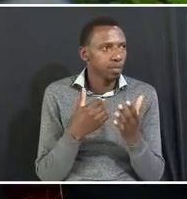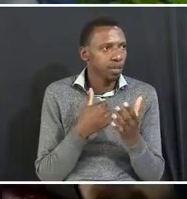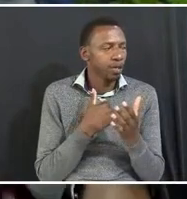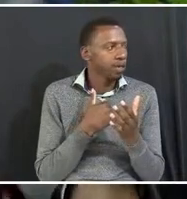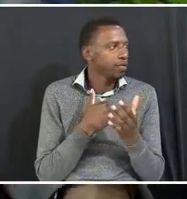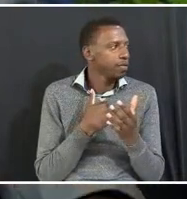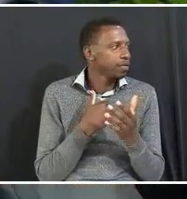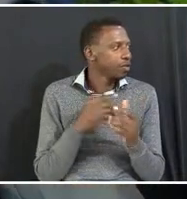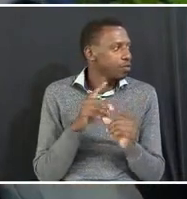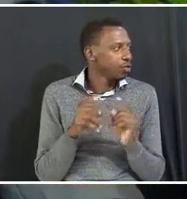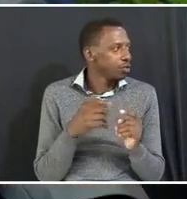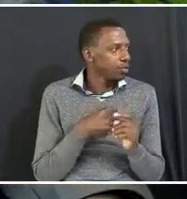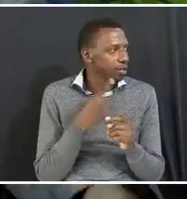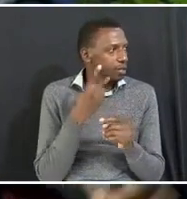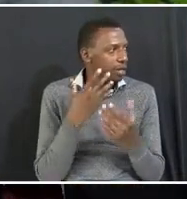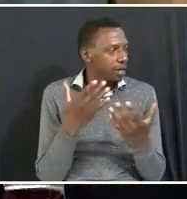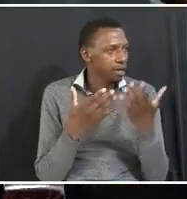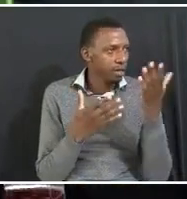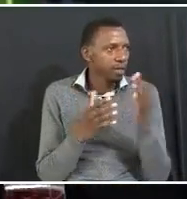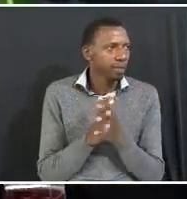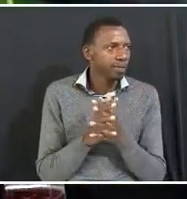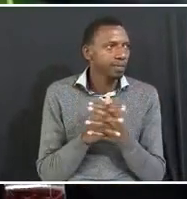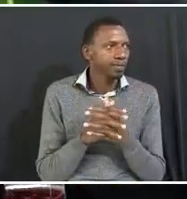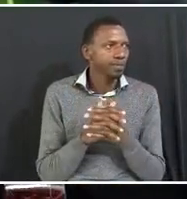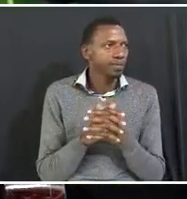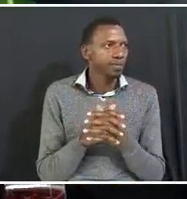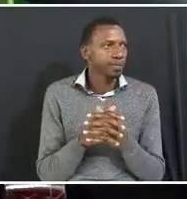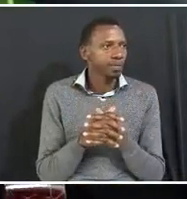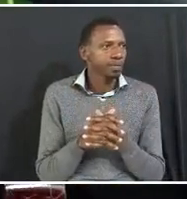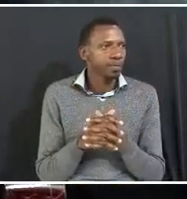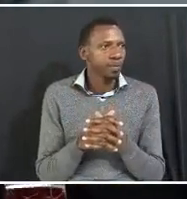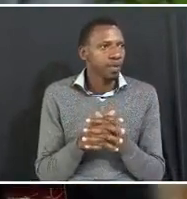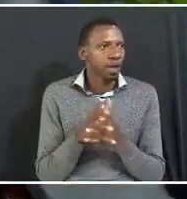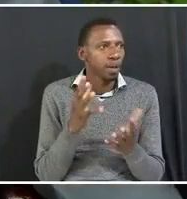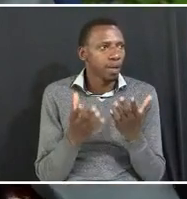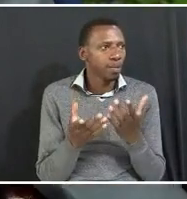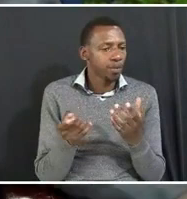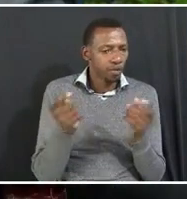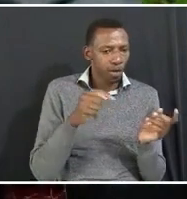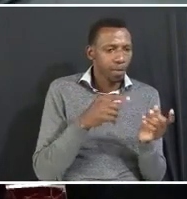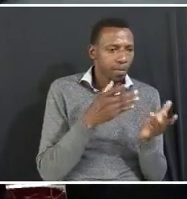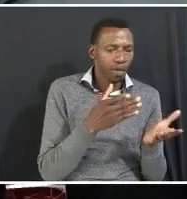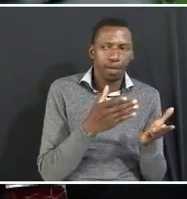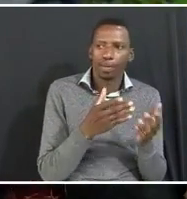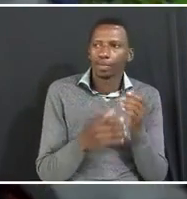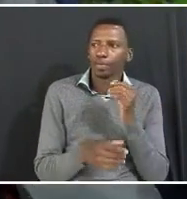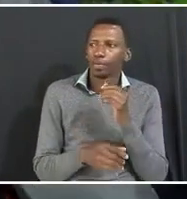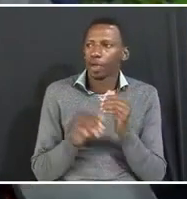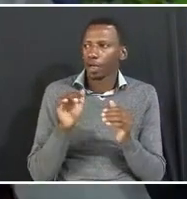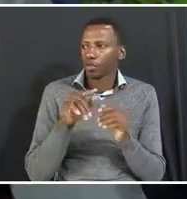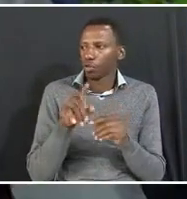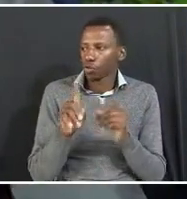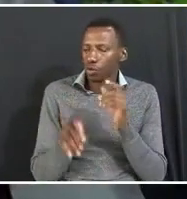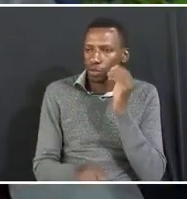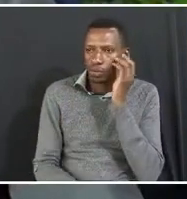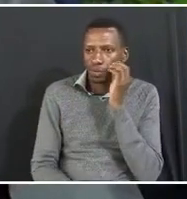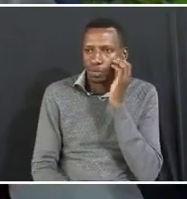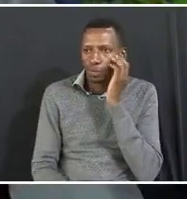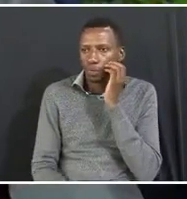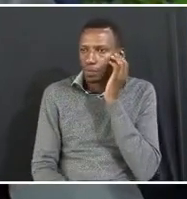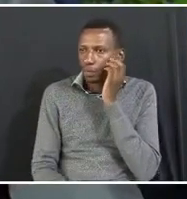can see there's a hand behind, maybe you could come here so that you can be able to ask your question.